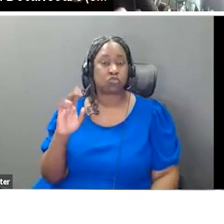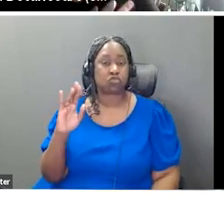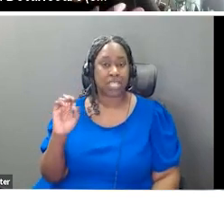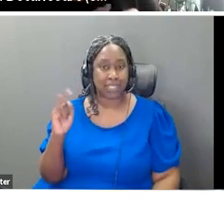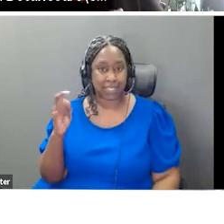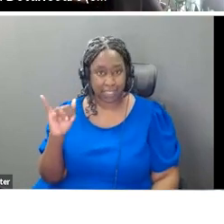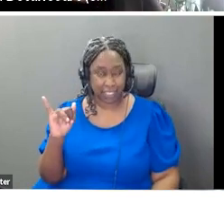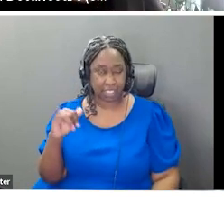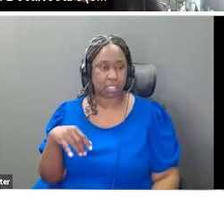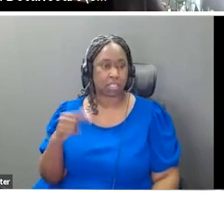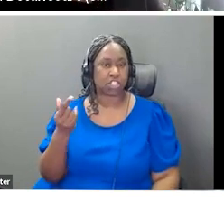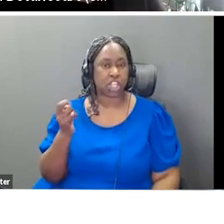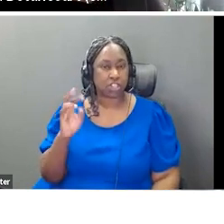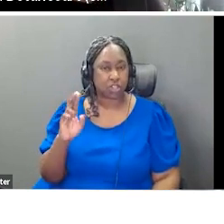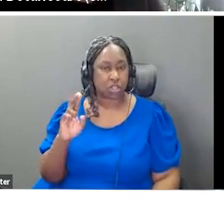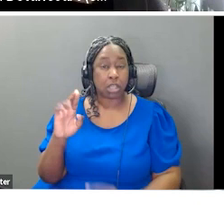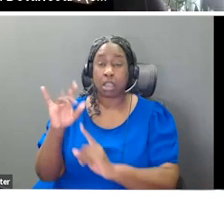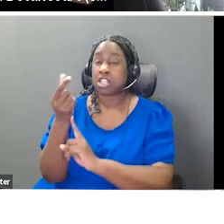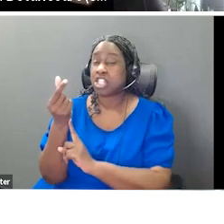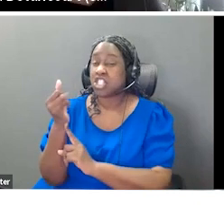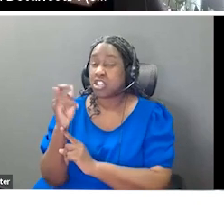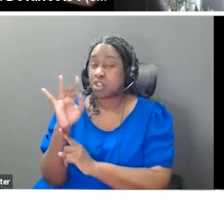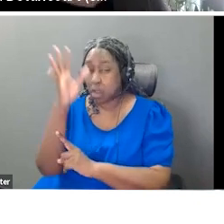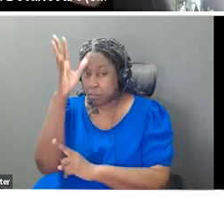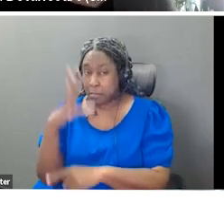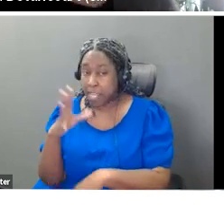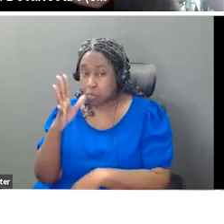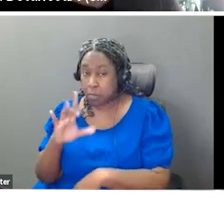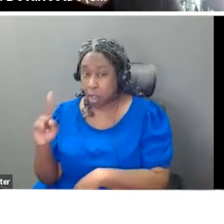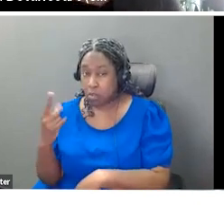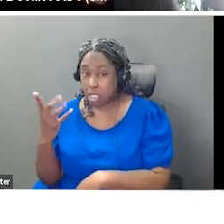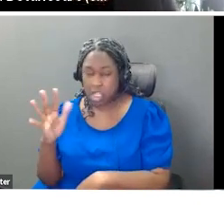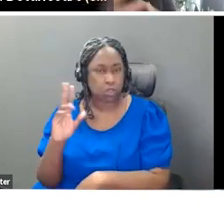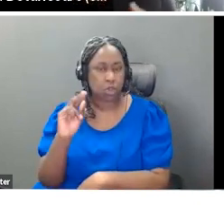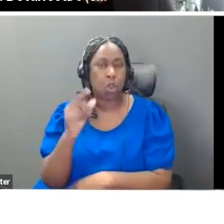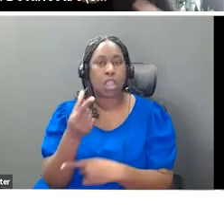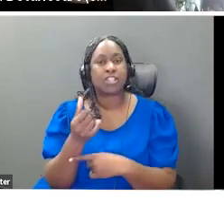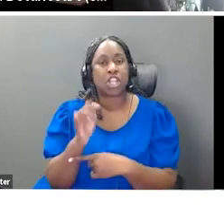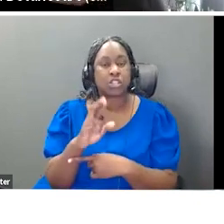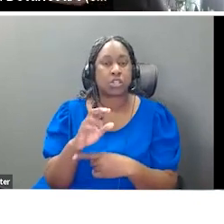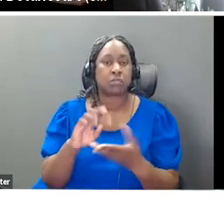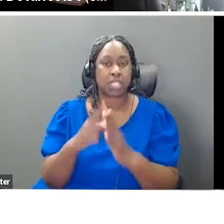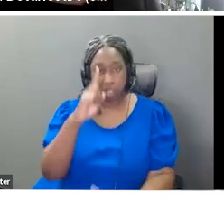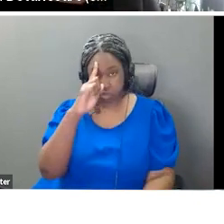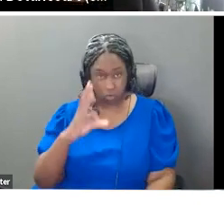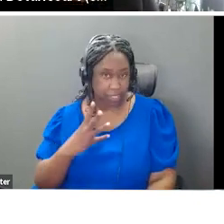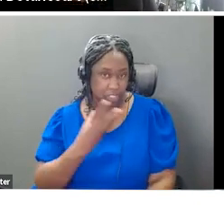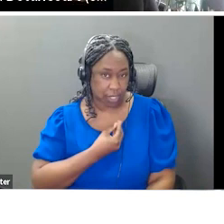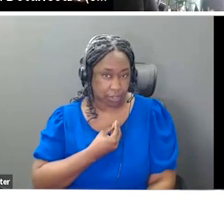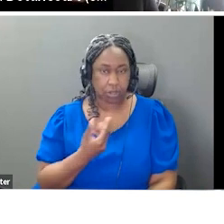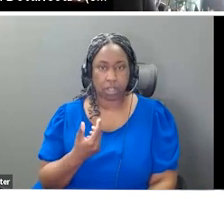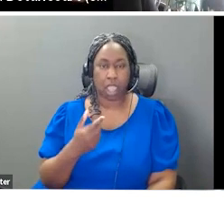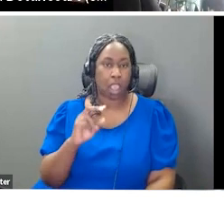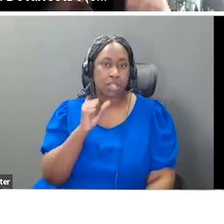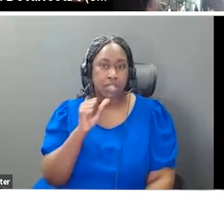of gender. Gender is not just men and women, but more and more, there are more photos of transgender or